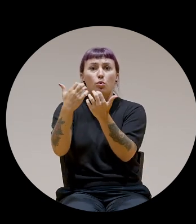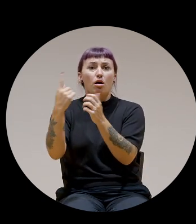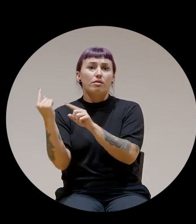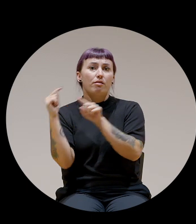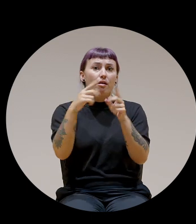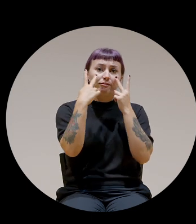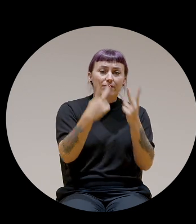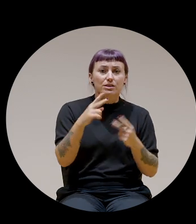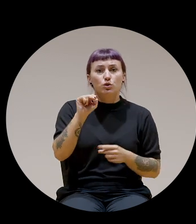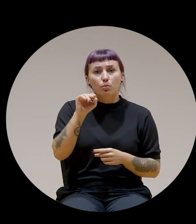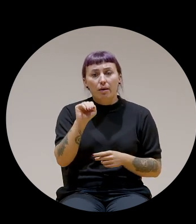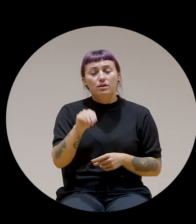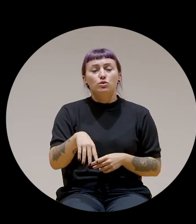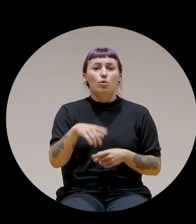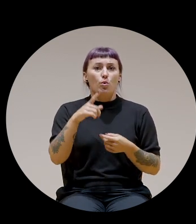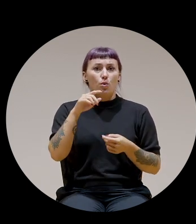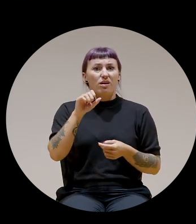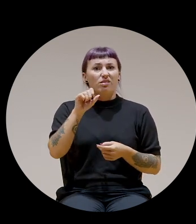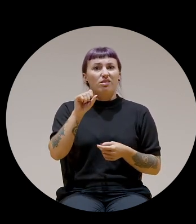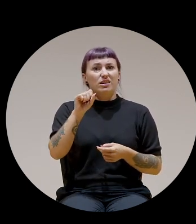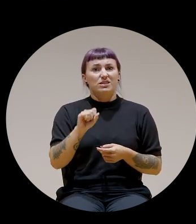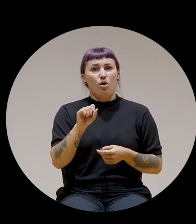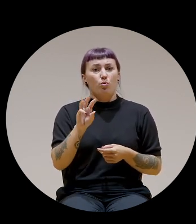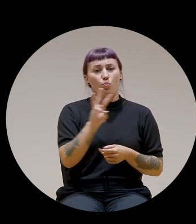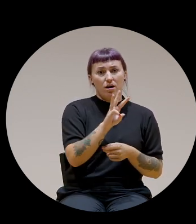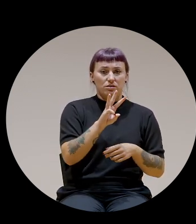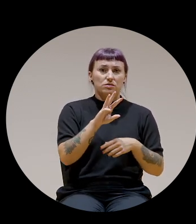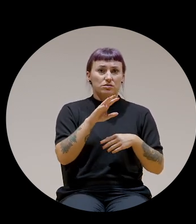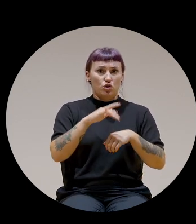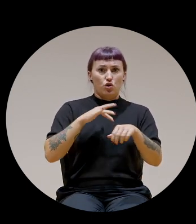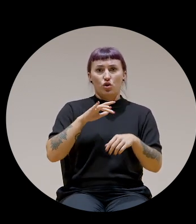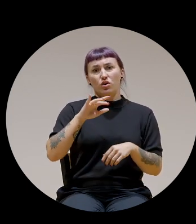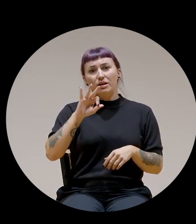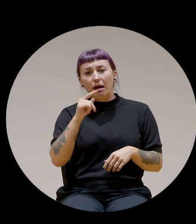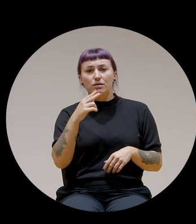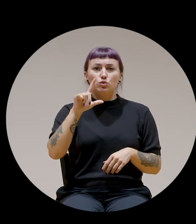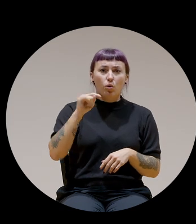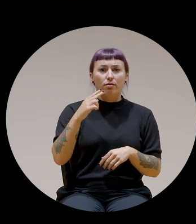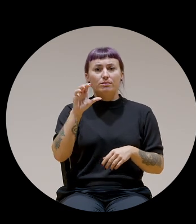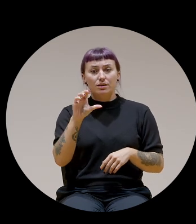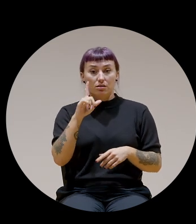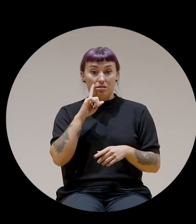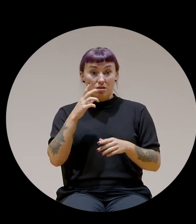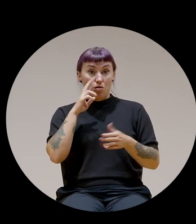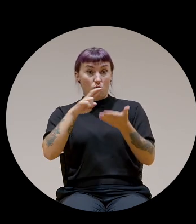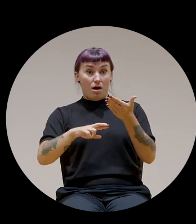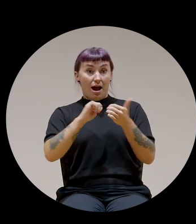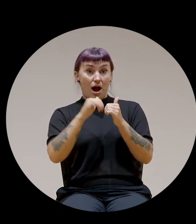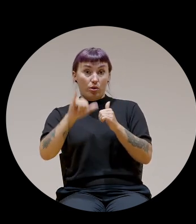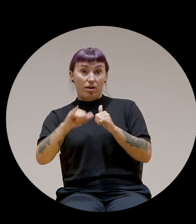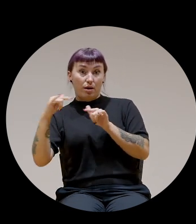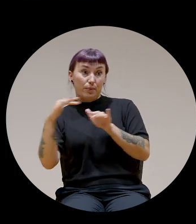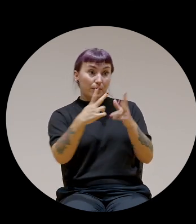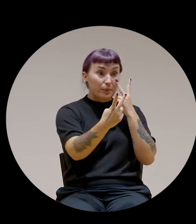throughout the Southwest in the late 19th and early 20th centuries. And then looking from there as a result, how that then kind